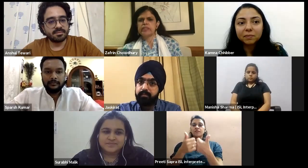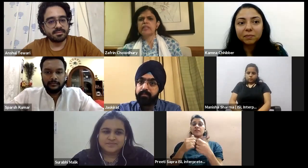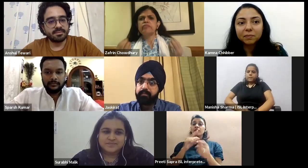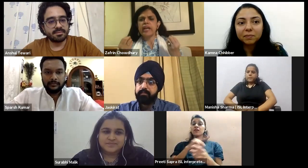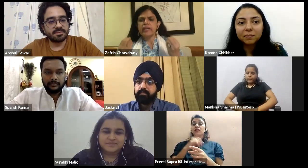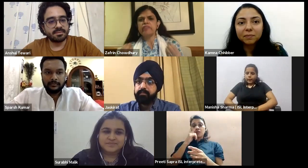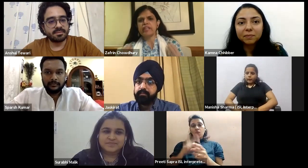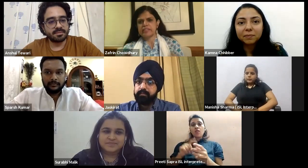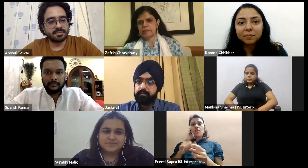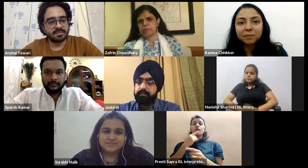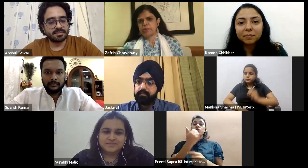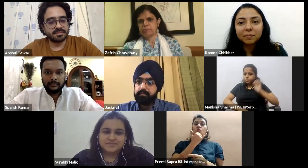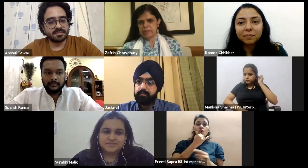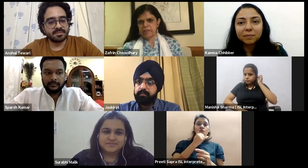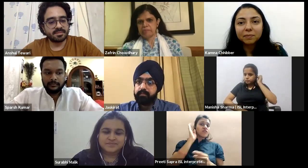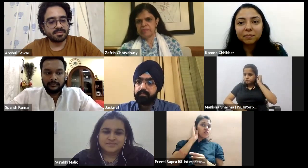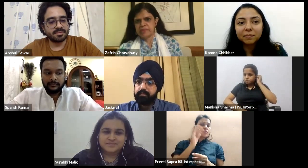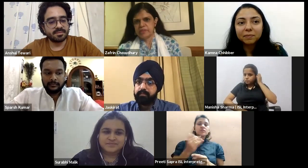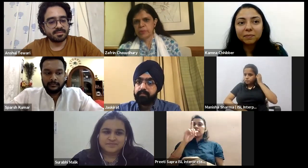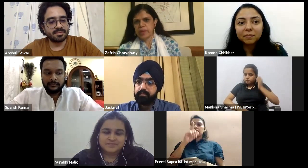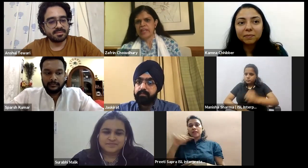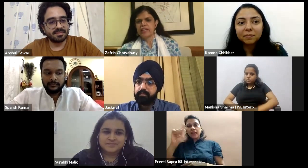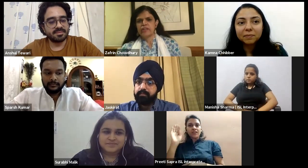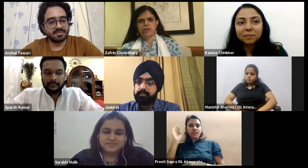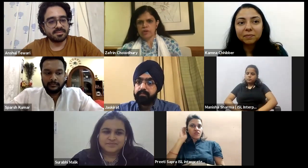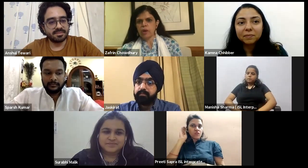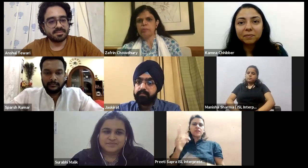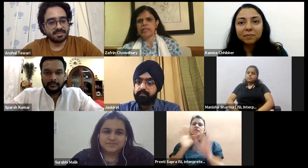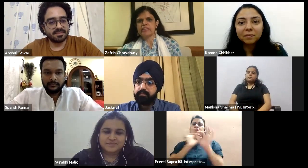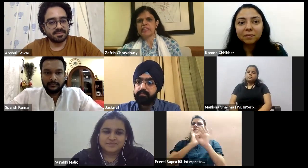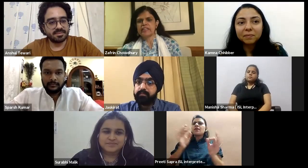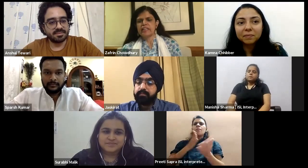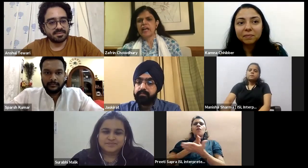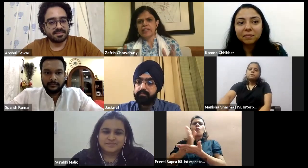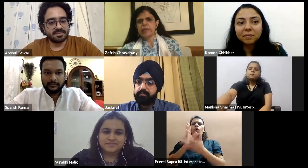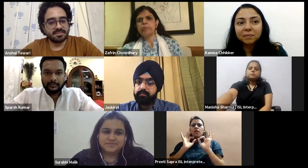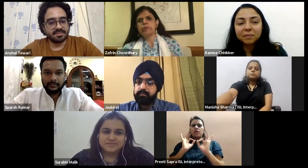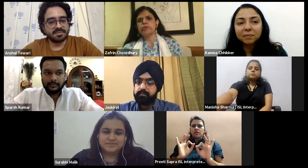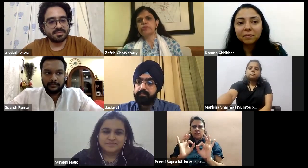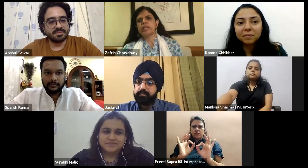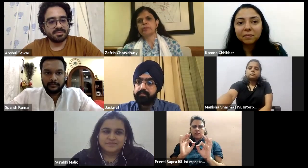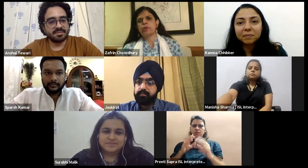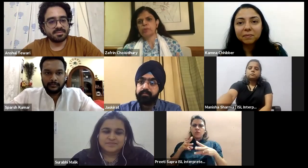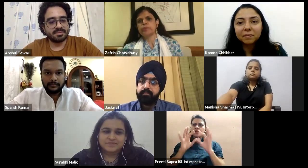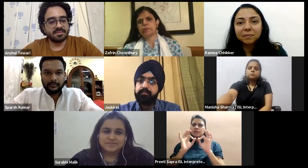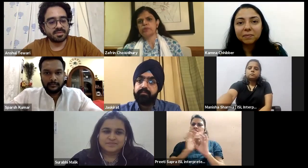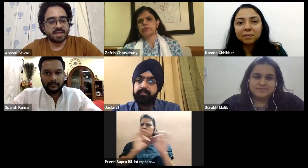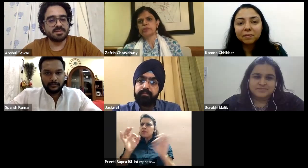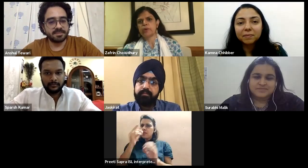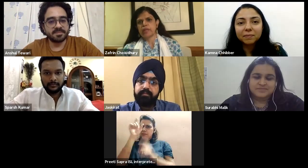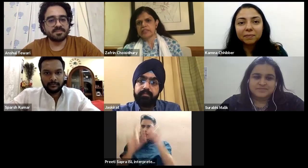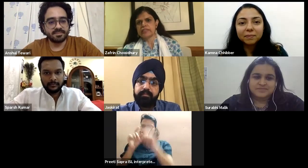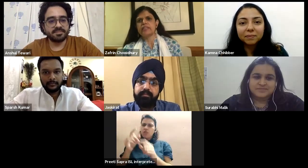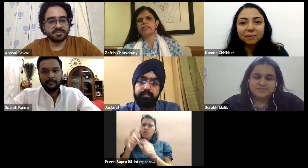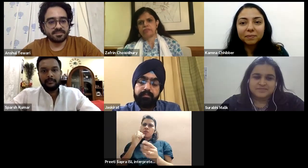right information in a very, very simple, way, not complicating it, I think people do respond. Most people